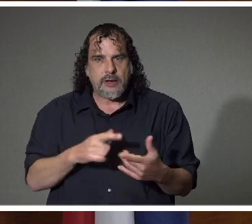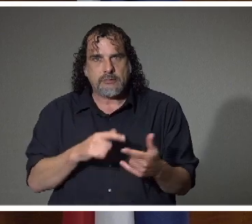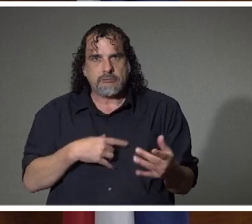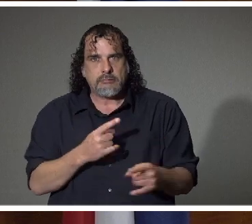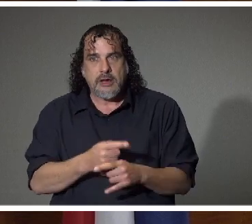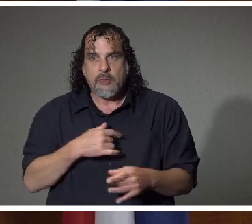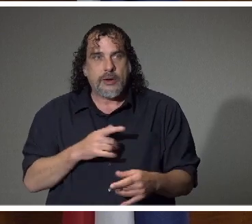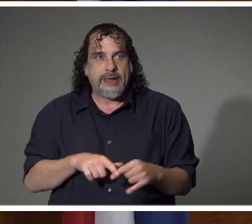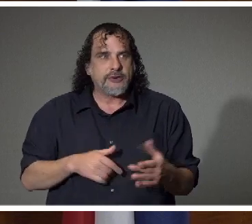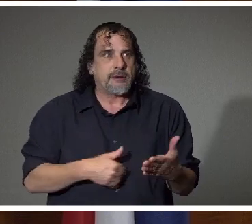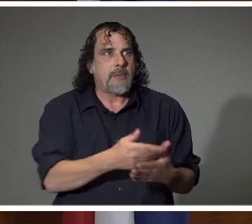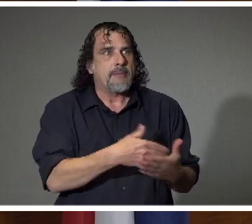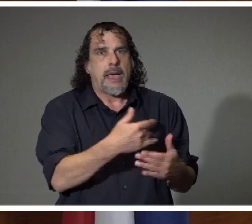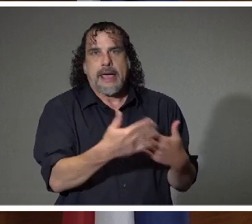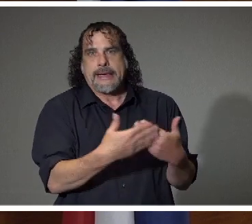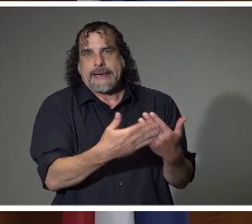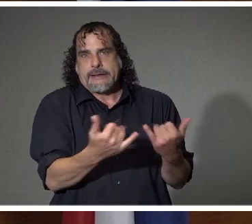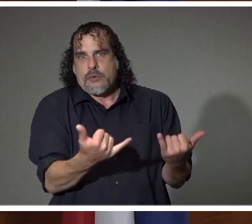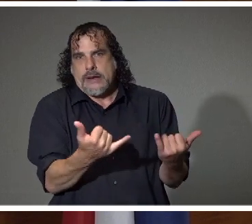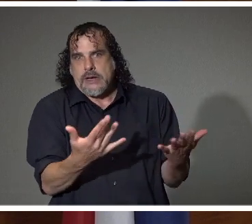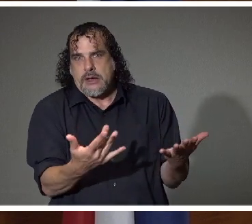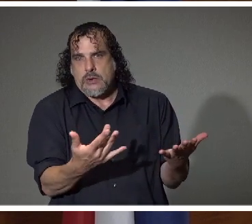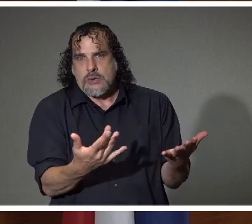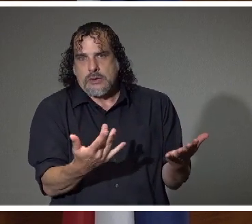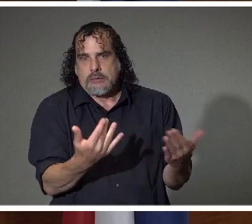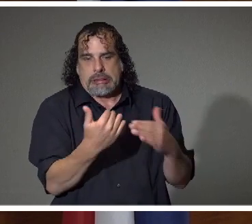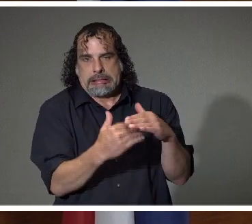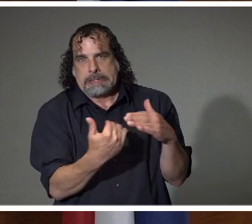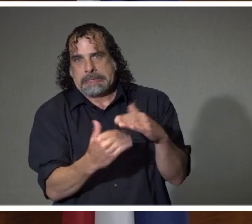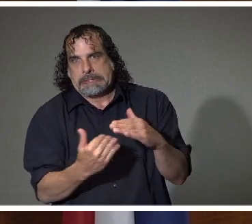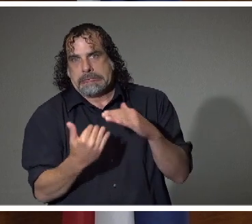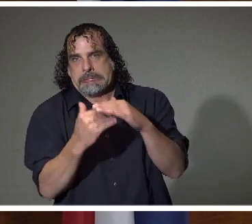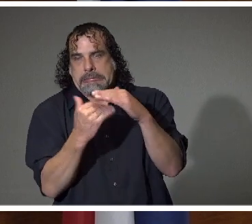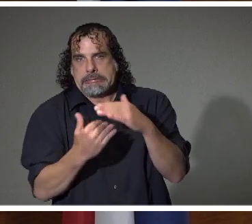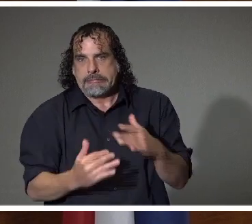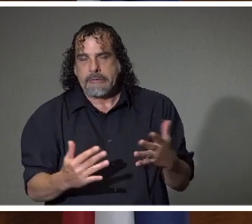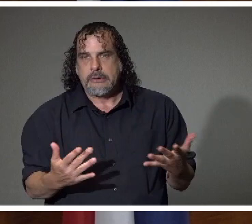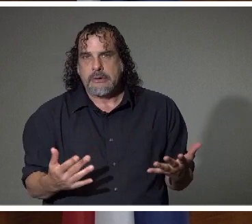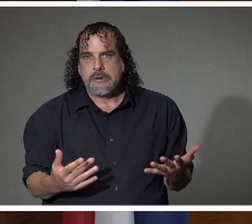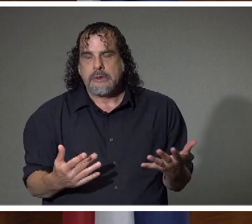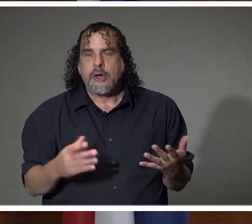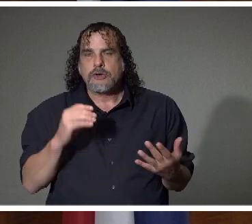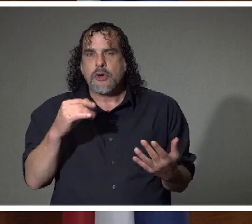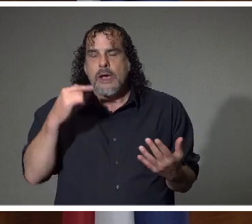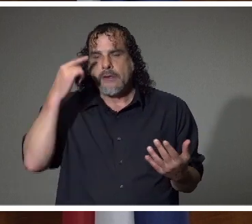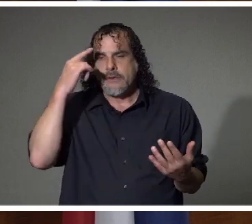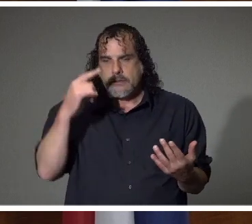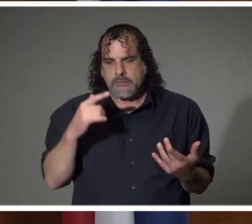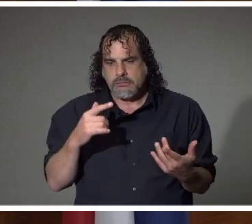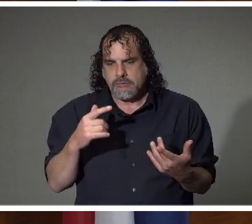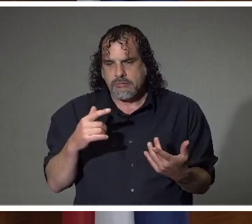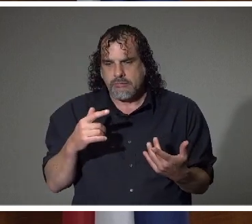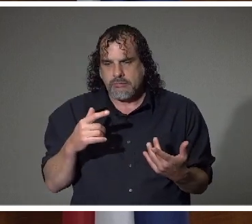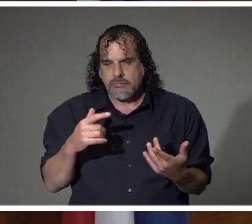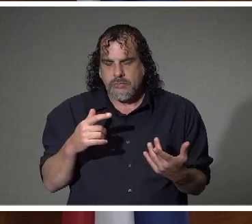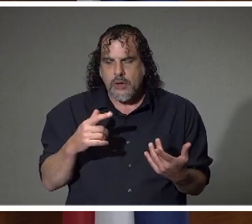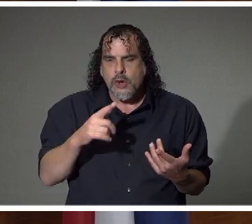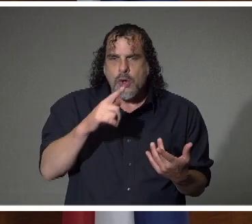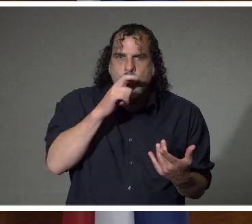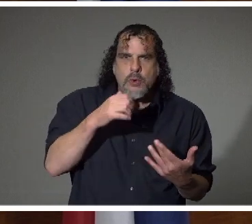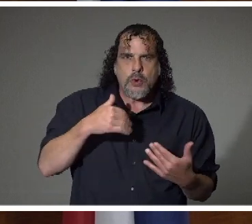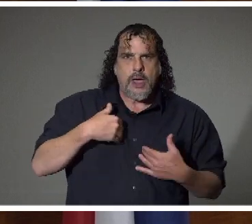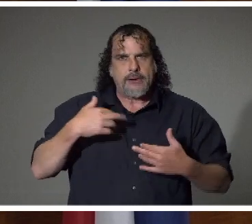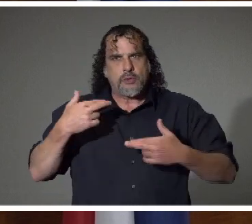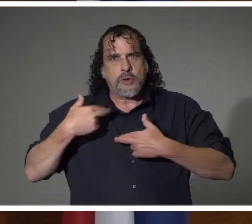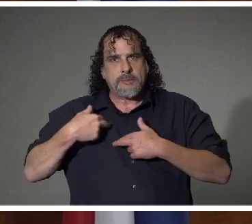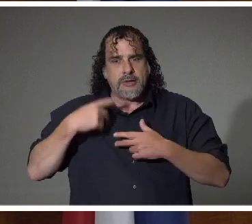not readily available as quickly as we would like. And so I think when you talk about who has responsibility for